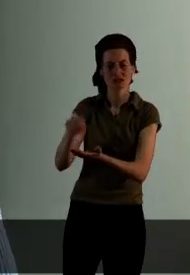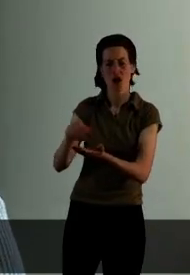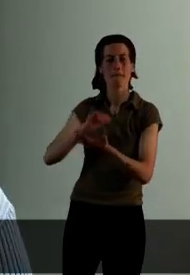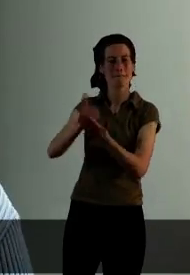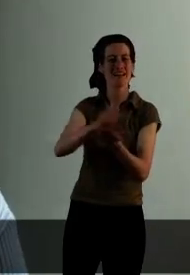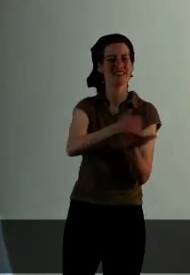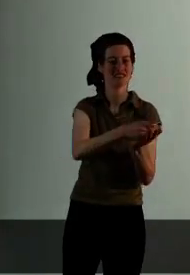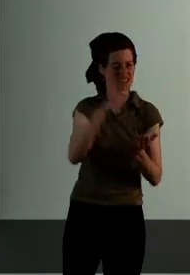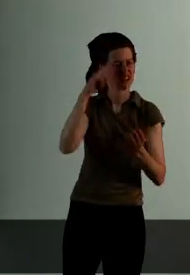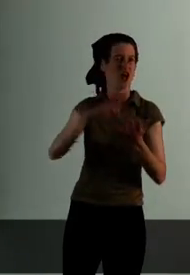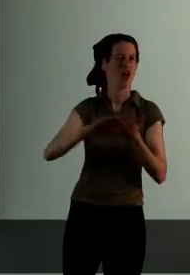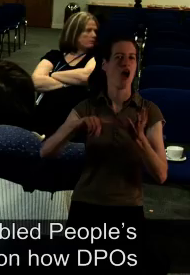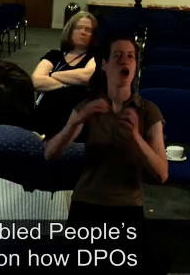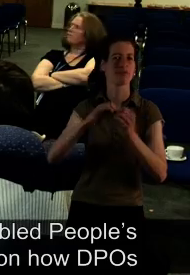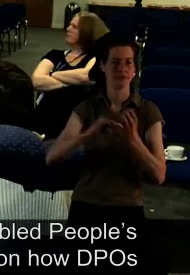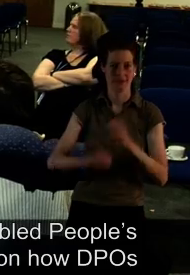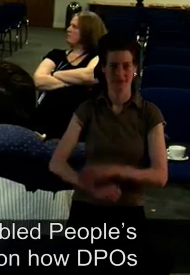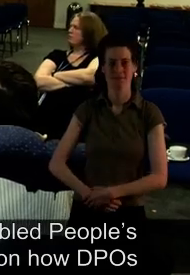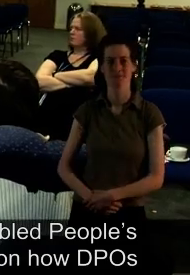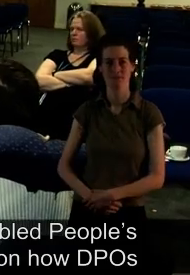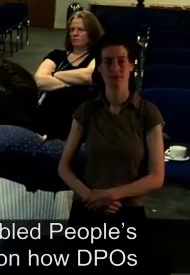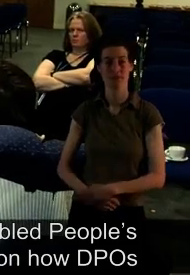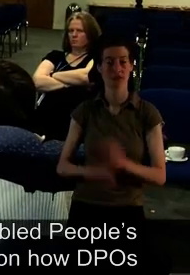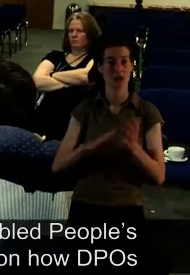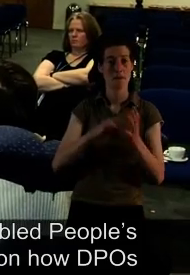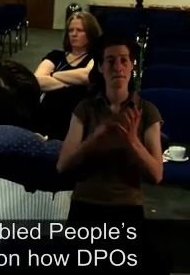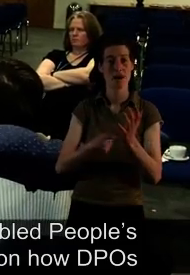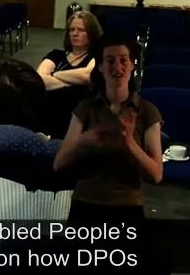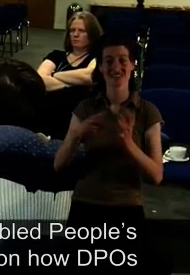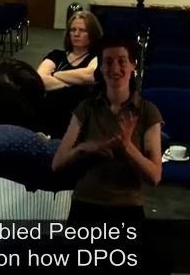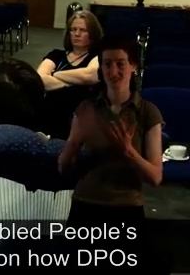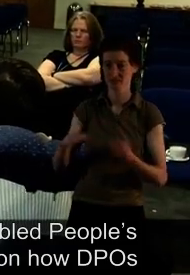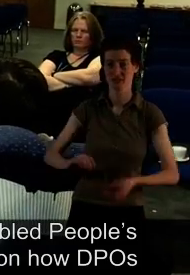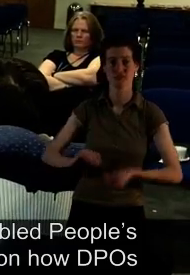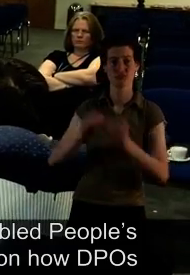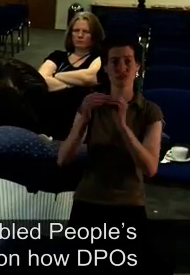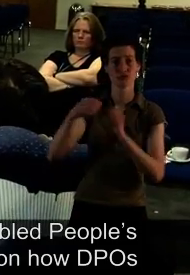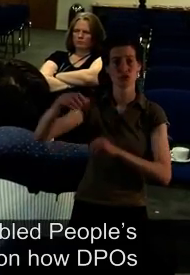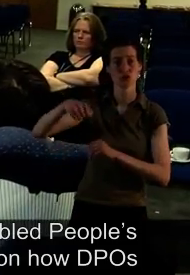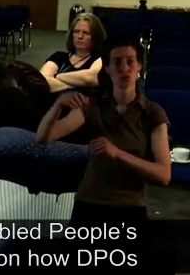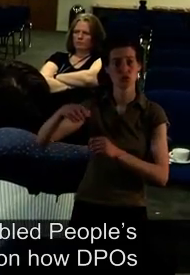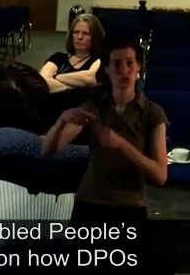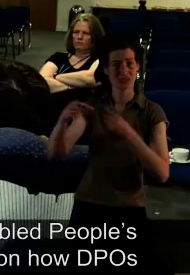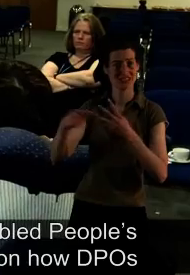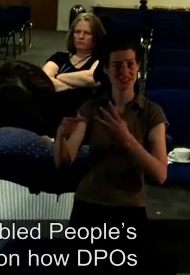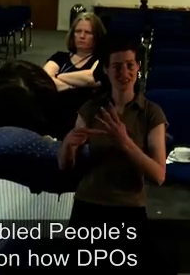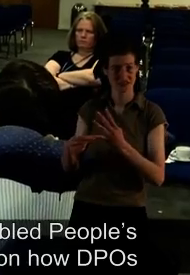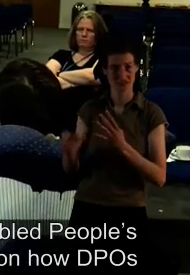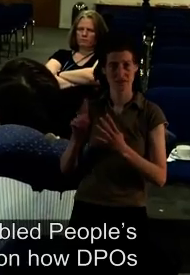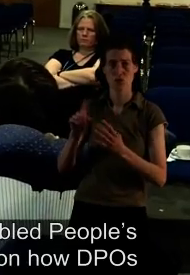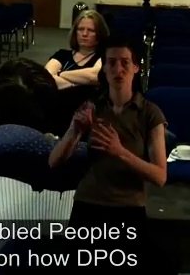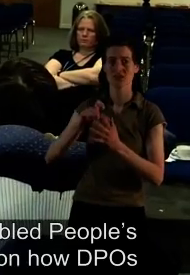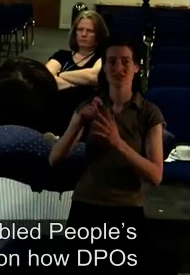Hubs, bases. Martin has created a toolkit for disabled people's organisations on social